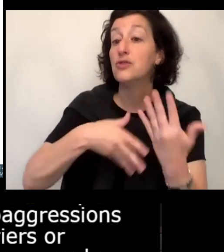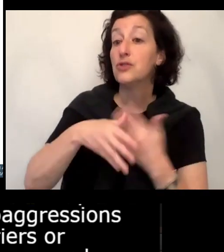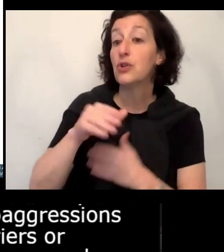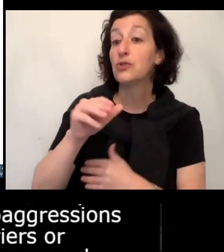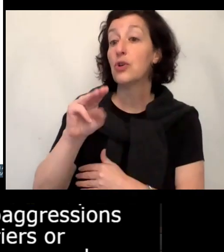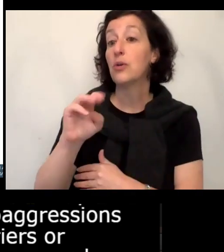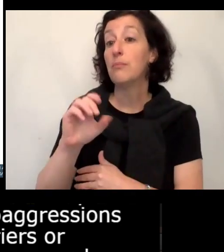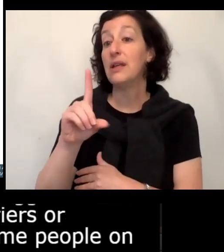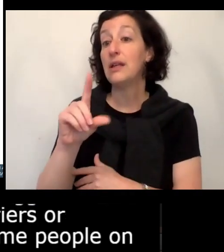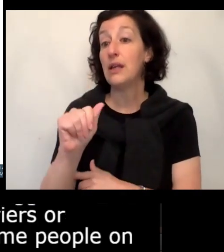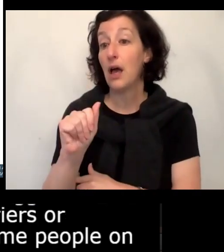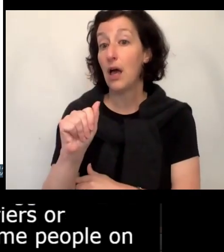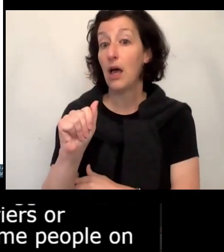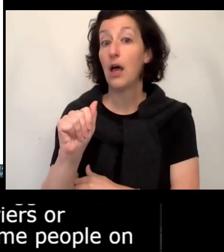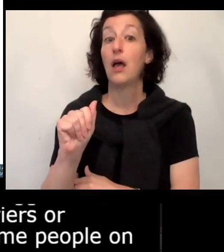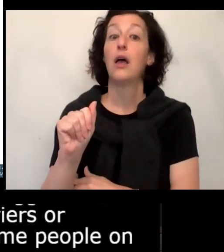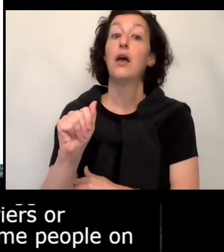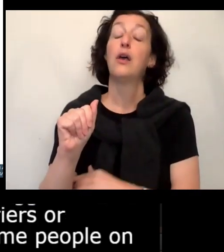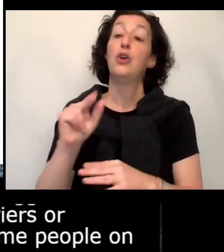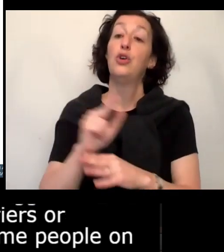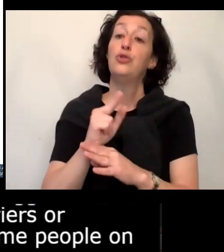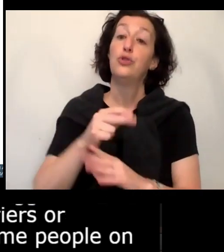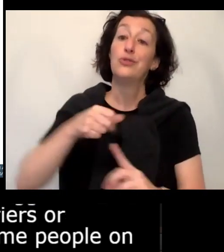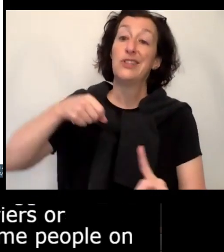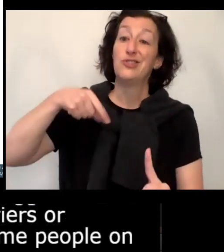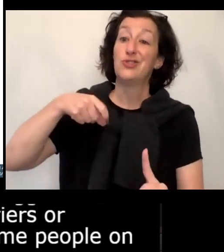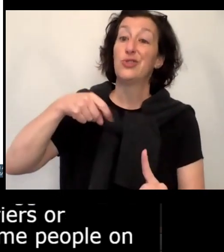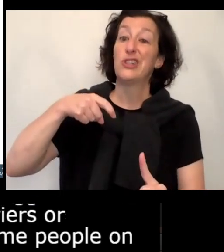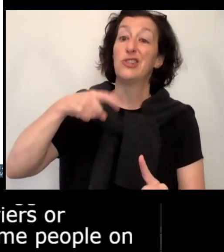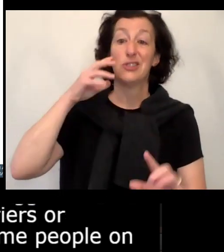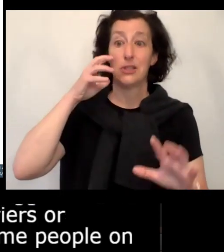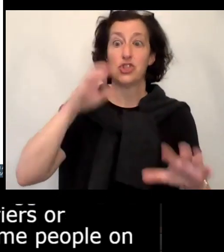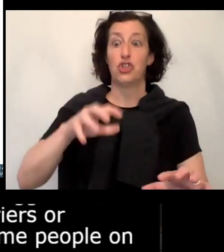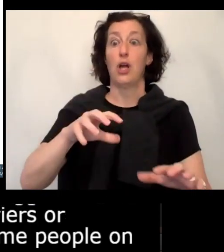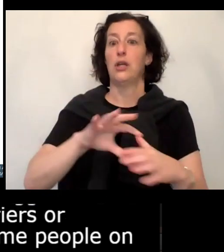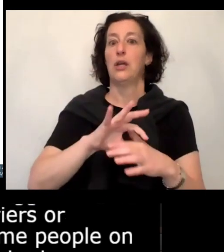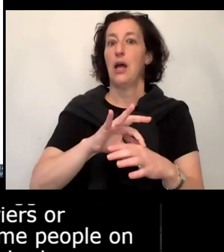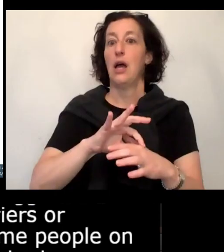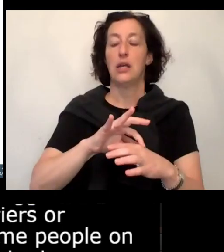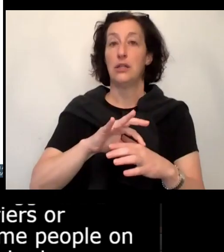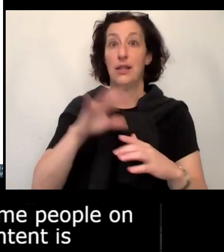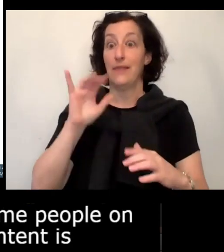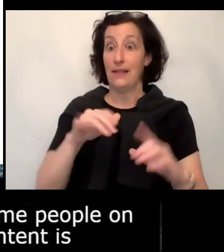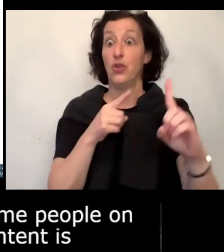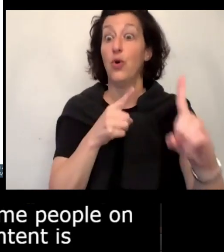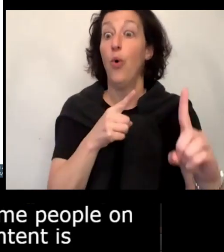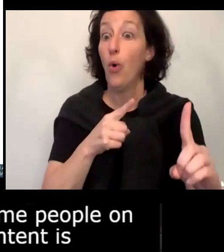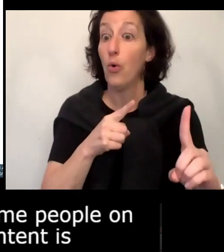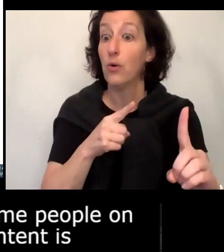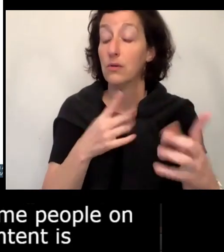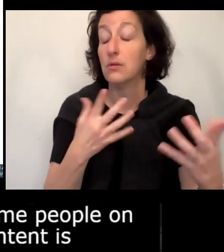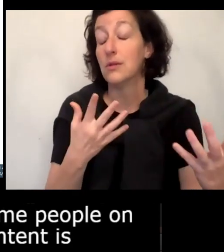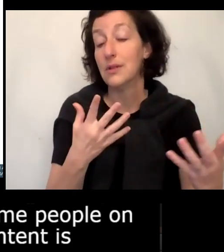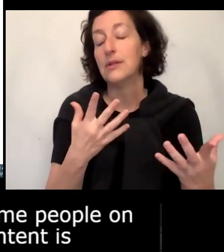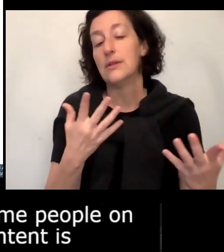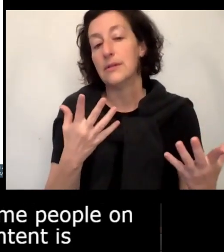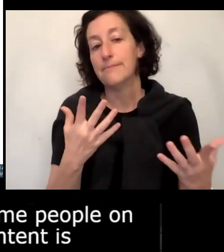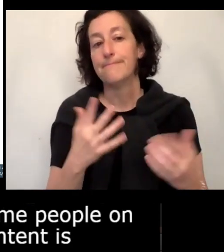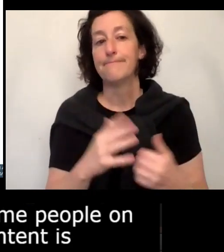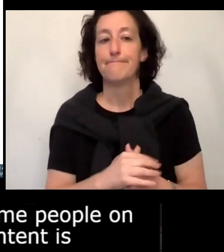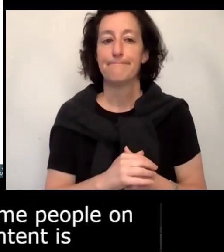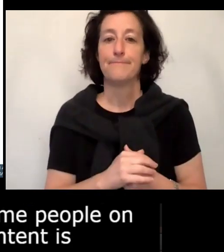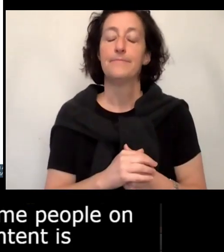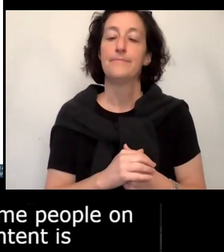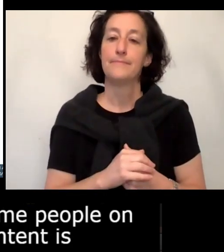using PTSD triggers and shocking content is virtually the only thing they do on social media, and maybe